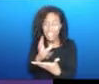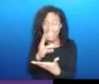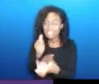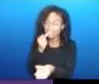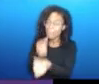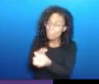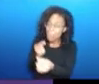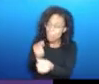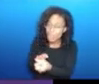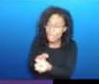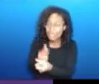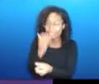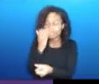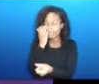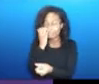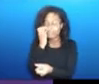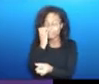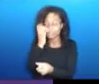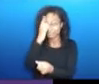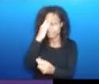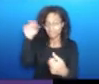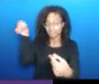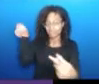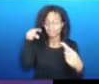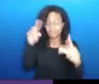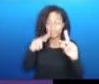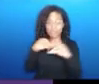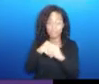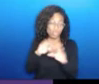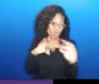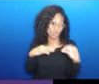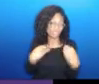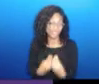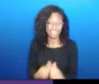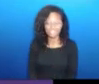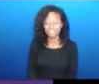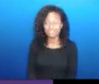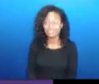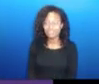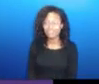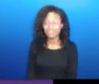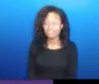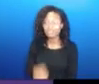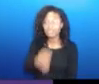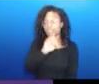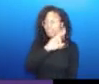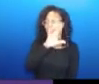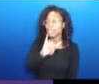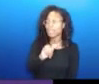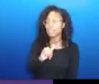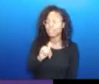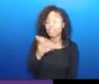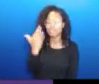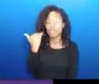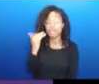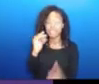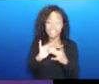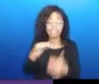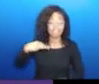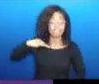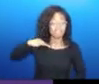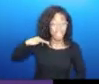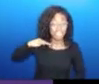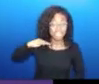supporting like-minded people and organizations. As Mary mentioned, volunteering gives you great